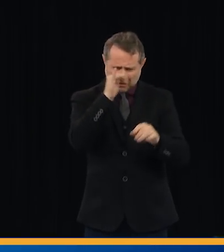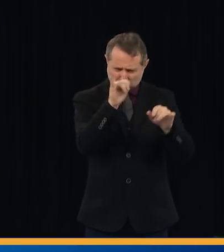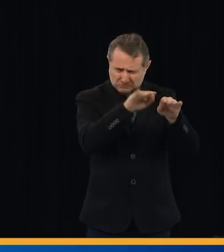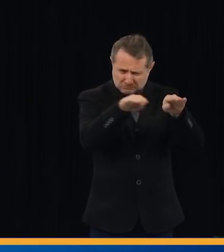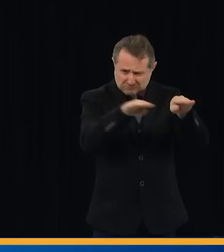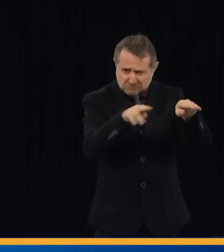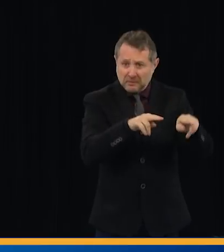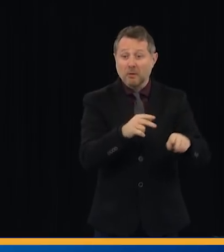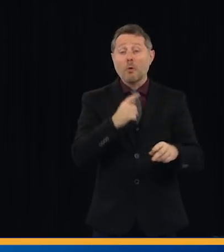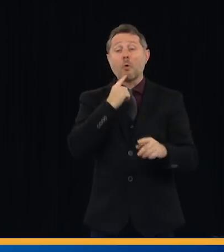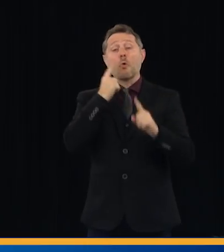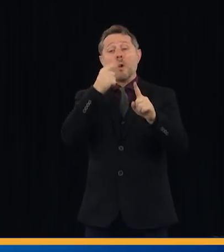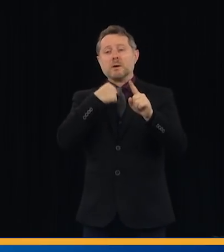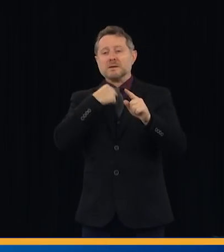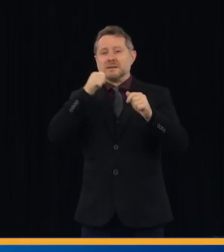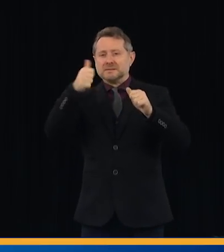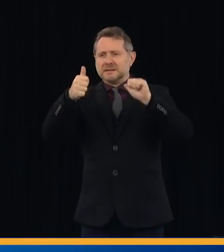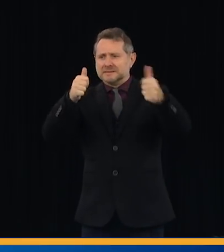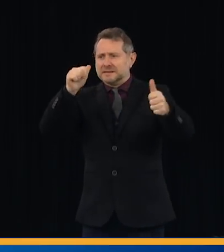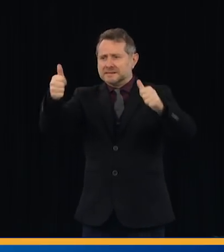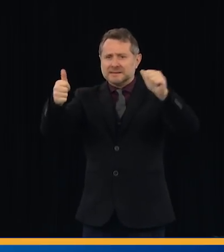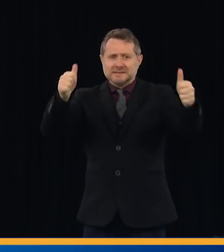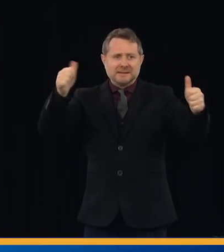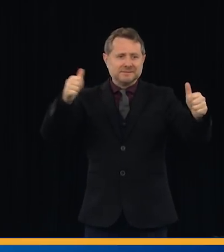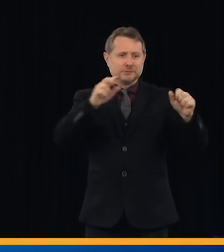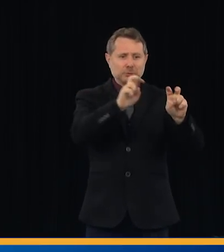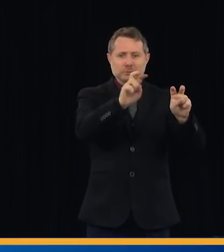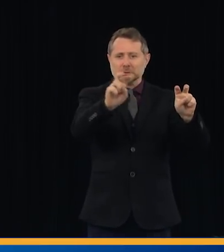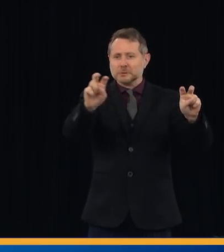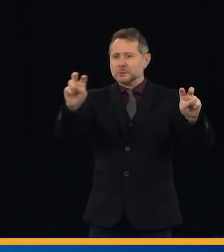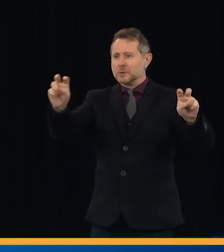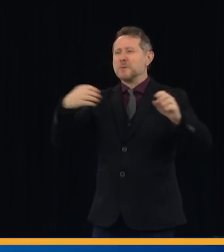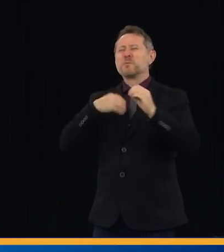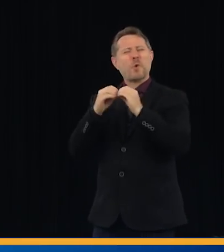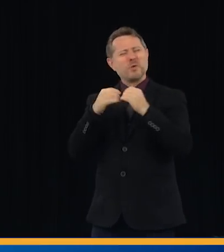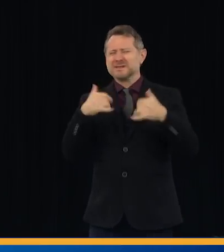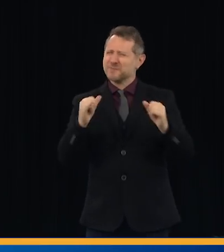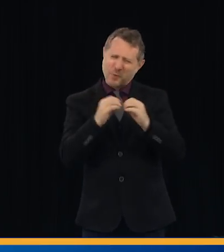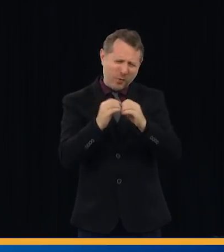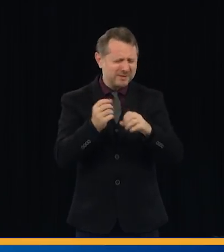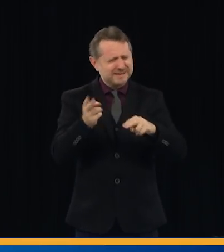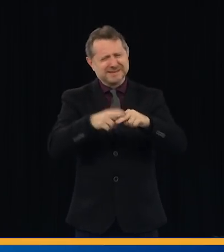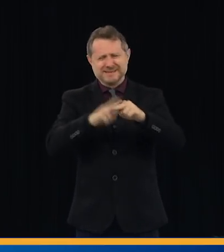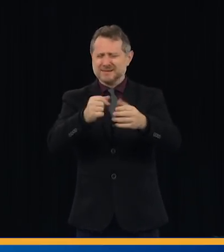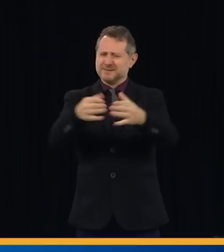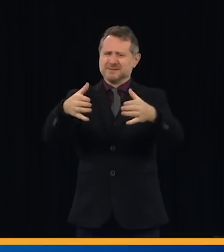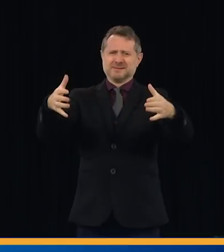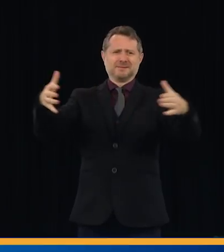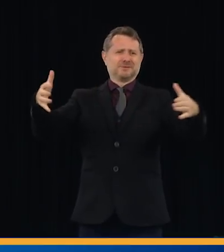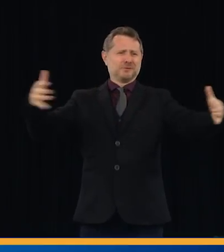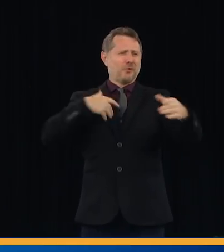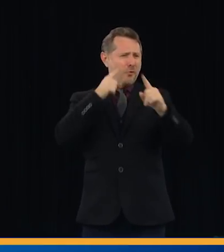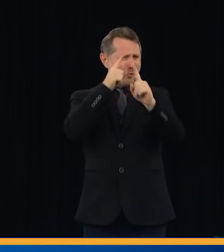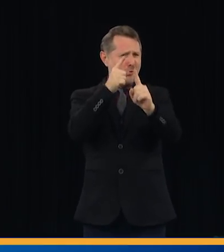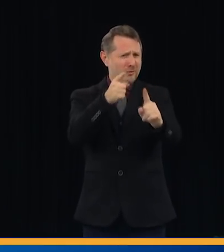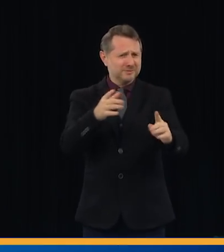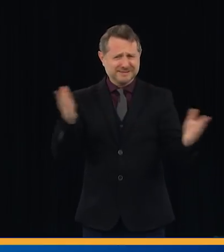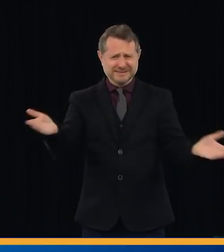the geographic location that's experiencing the increase. We're also making another shift where we're going to go